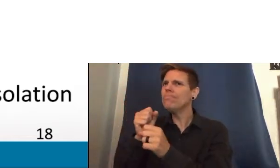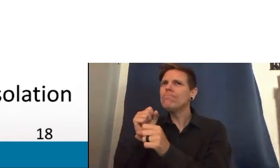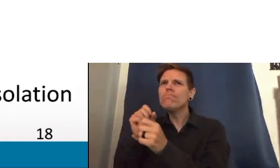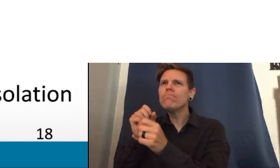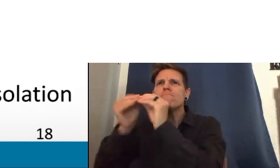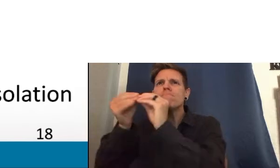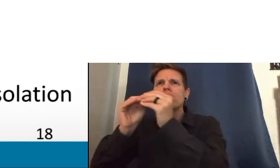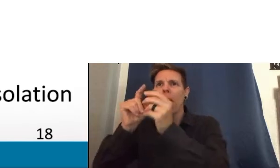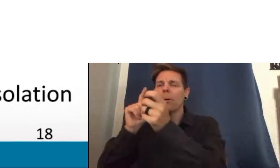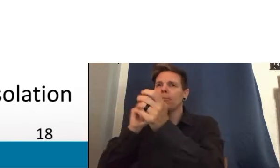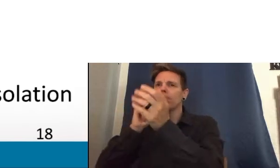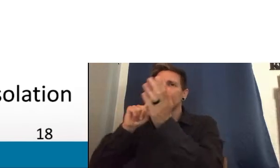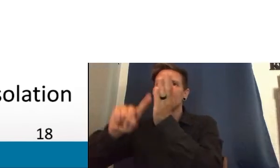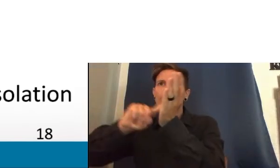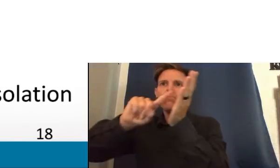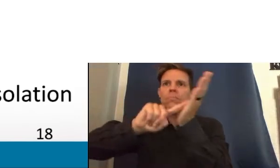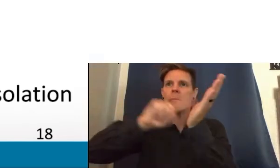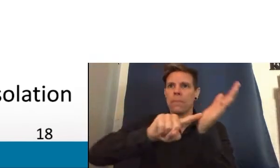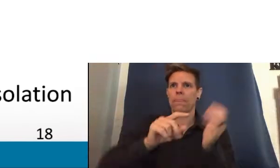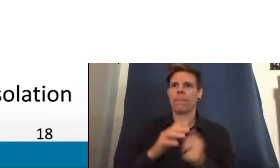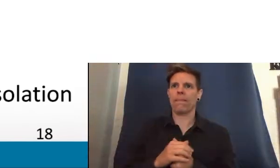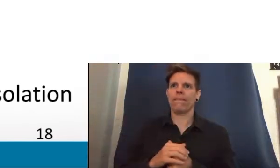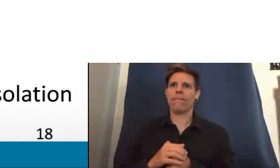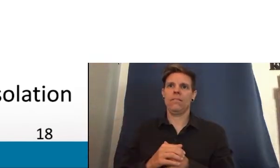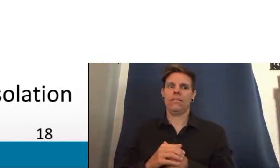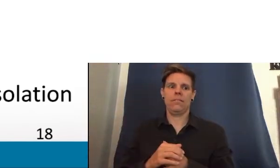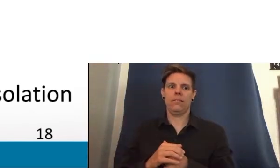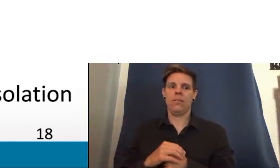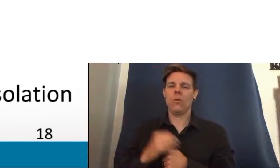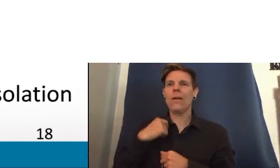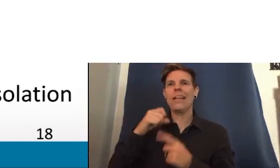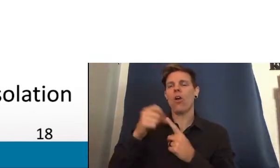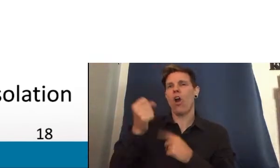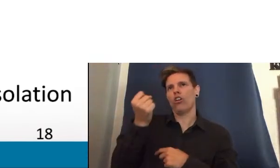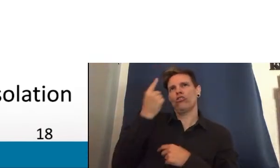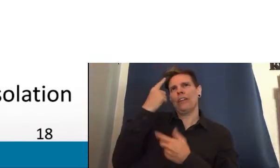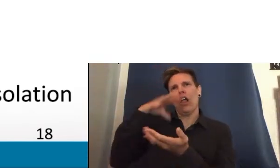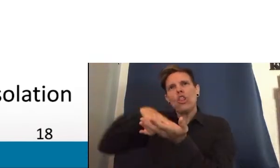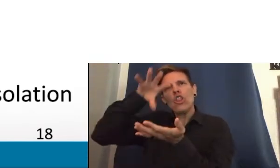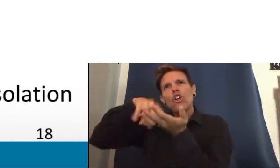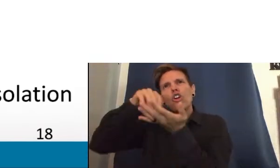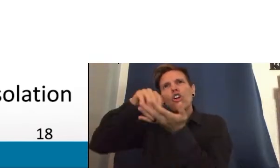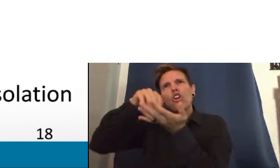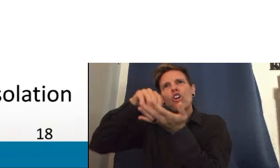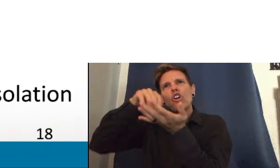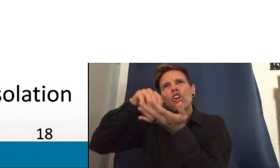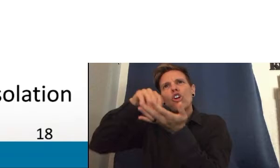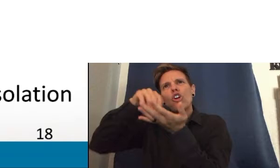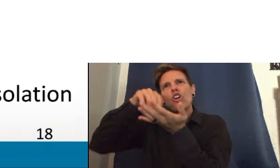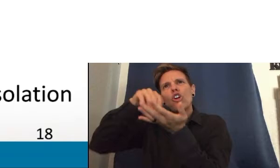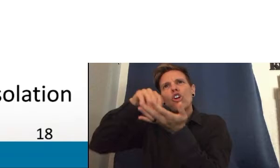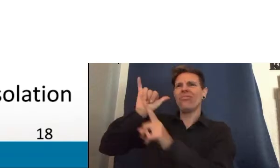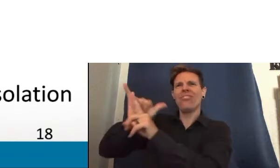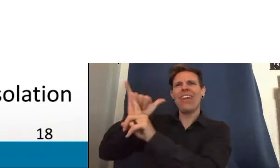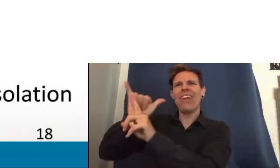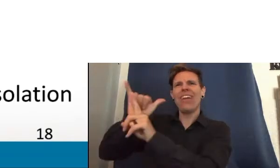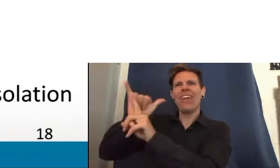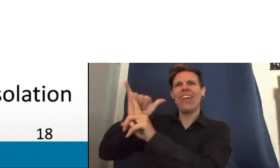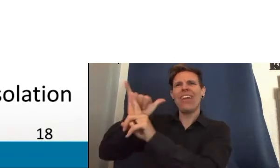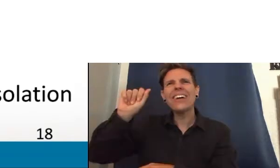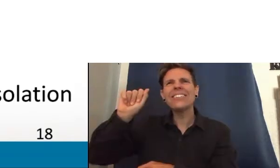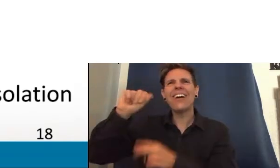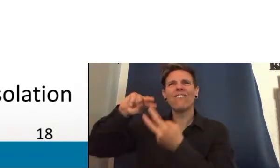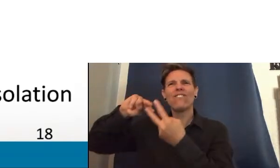to understand the virus. We want to stay ahead of it, understand where it is in our community, and